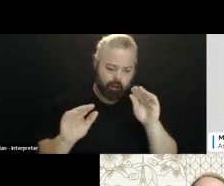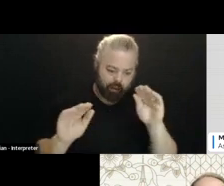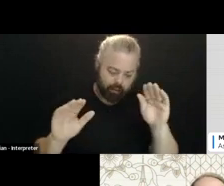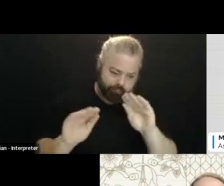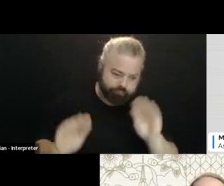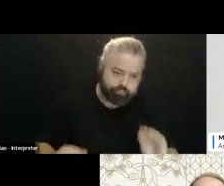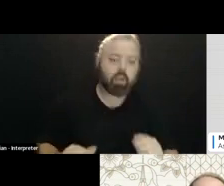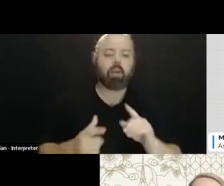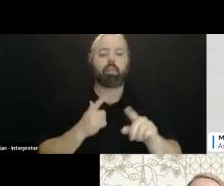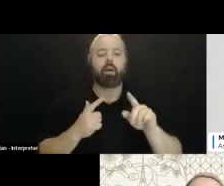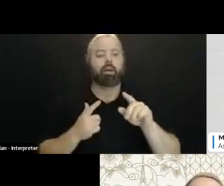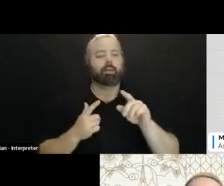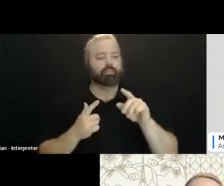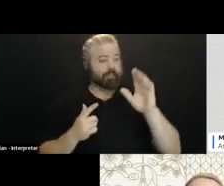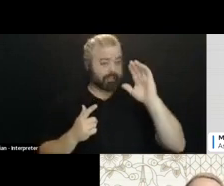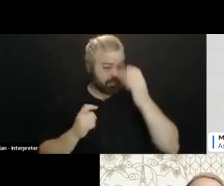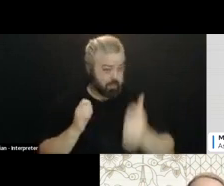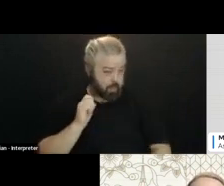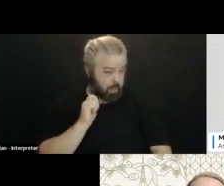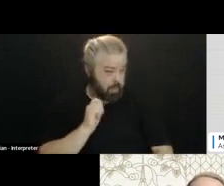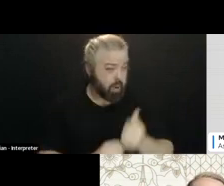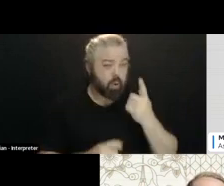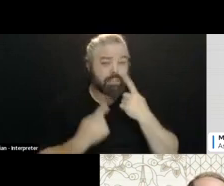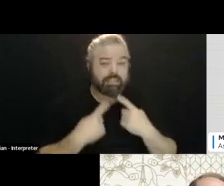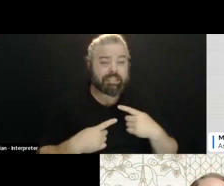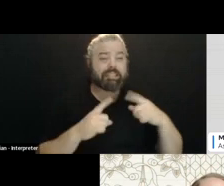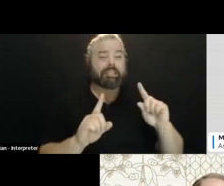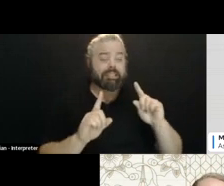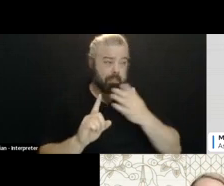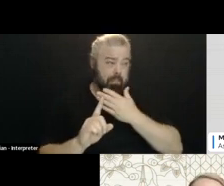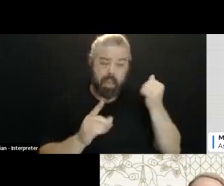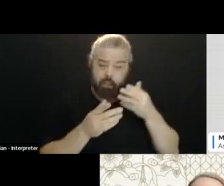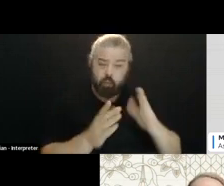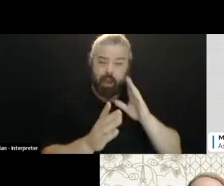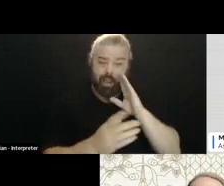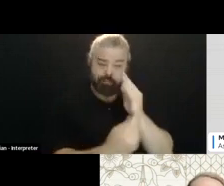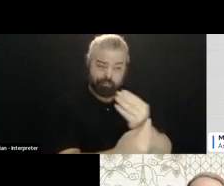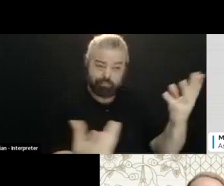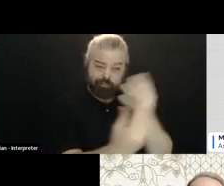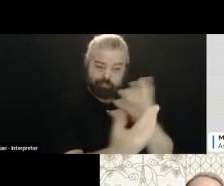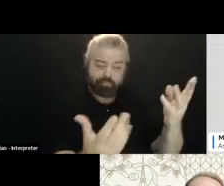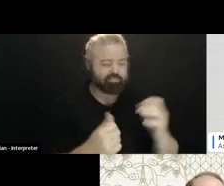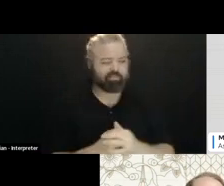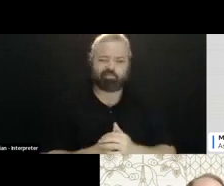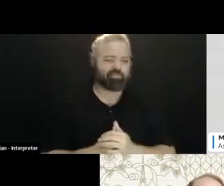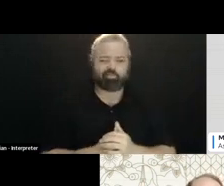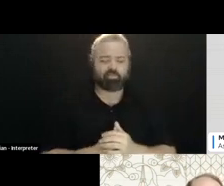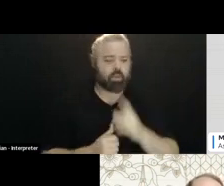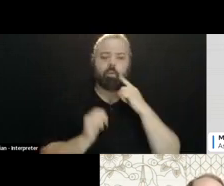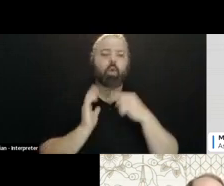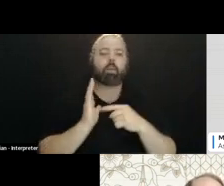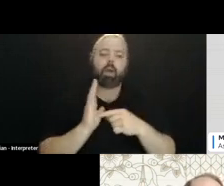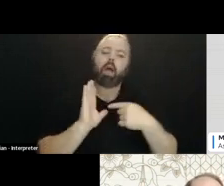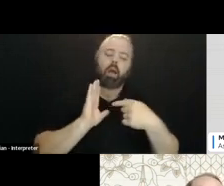be the most accessible way to get your information out. So like, for example, I showed that Canvas flyer. We had that as